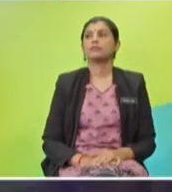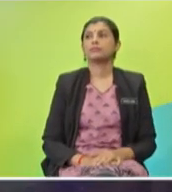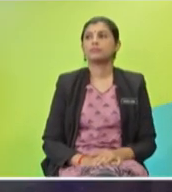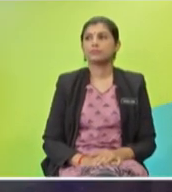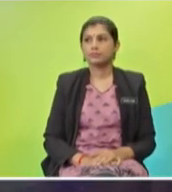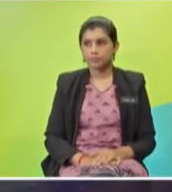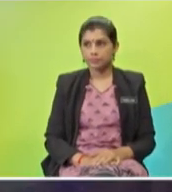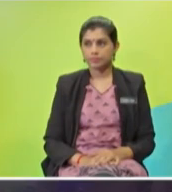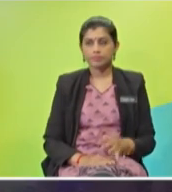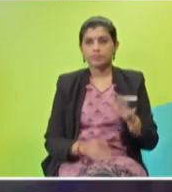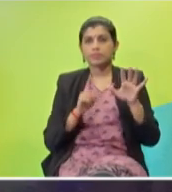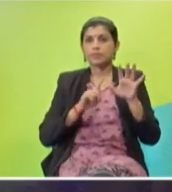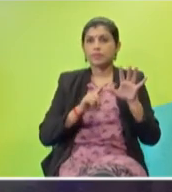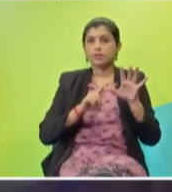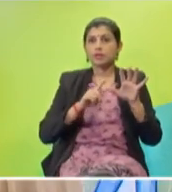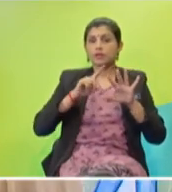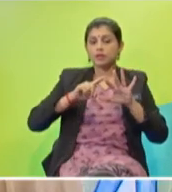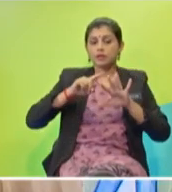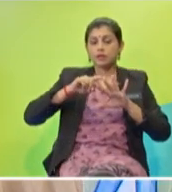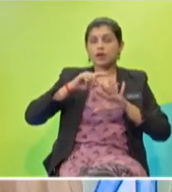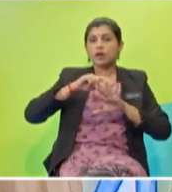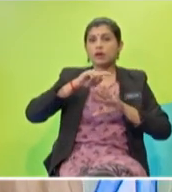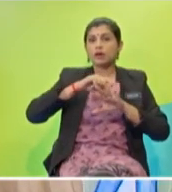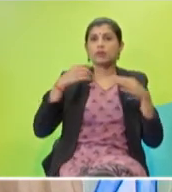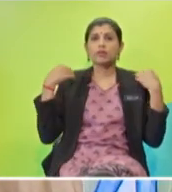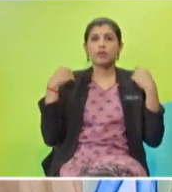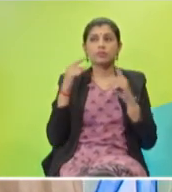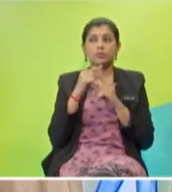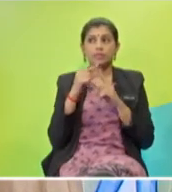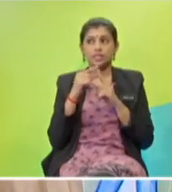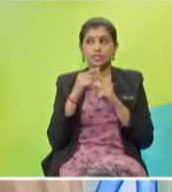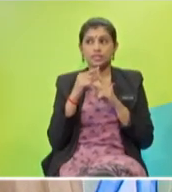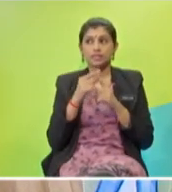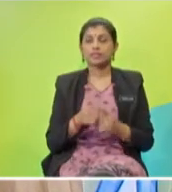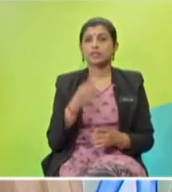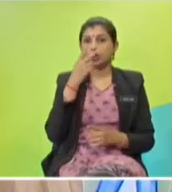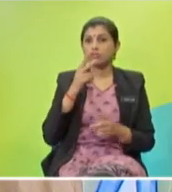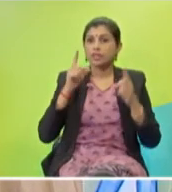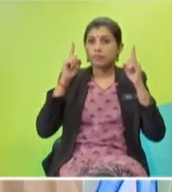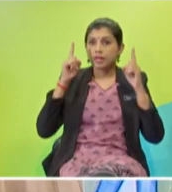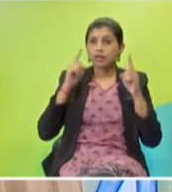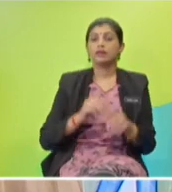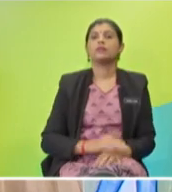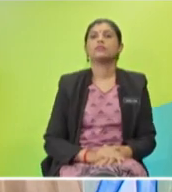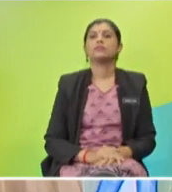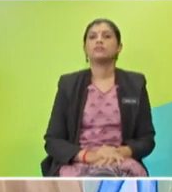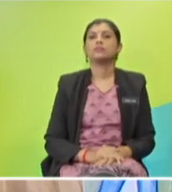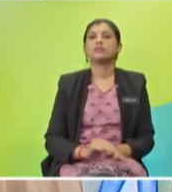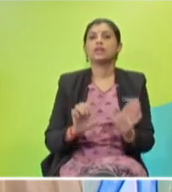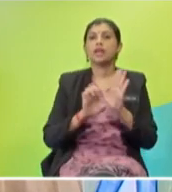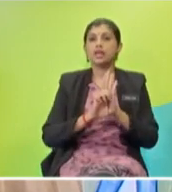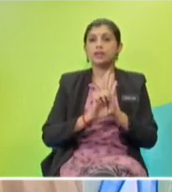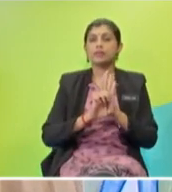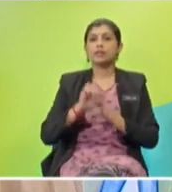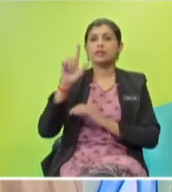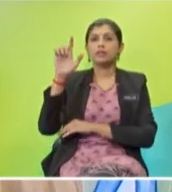every finger, there's a certain word that we're going to add. We're going to start with, okay, an example here.